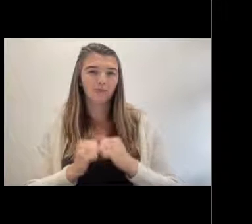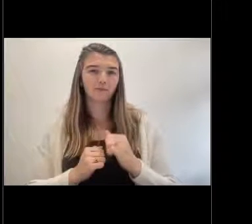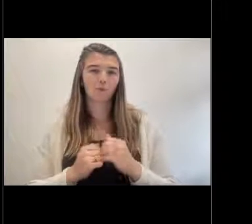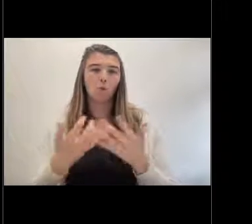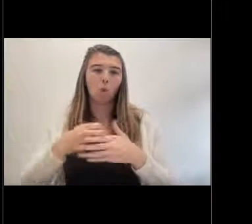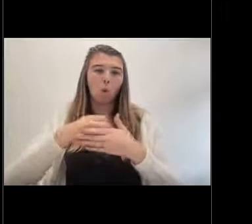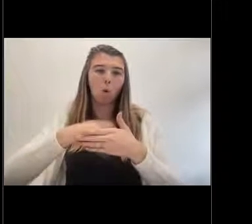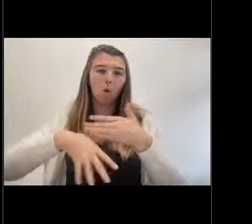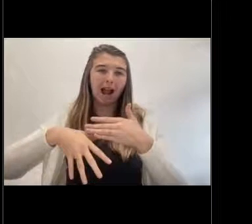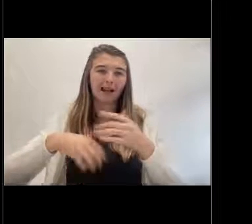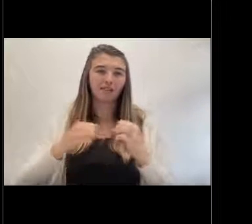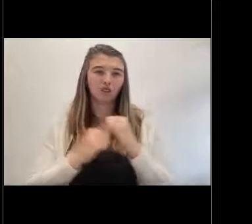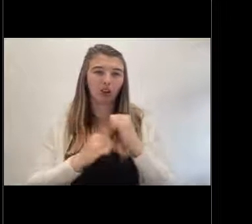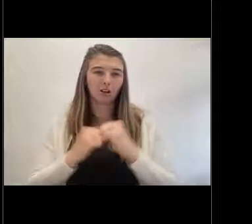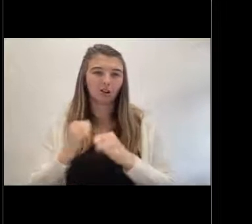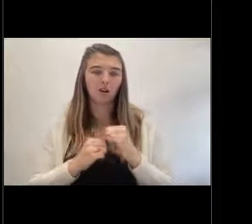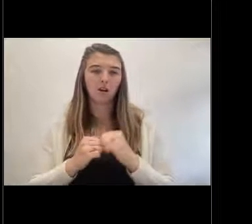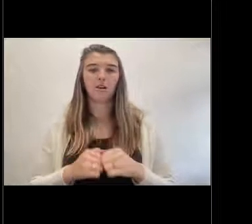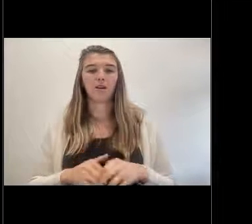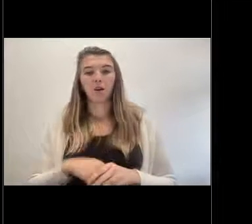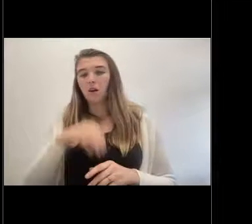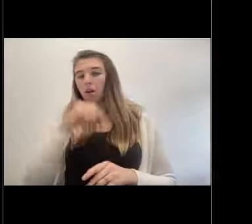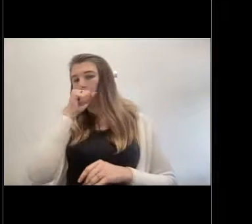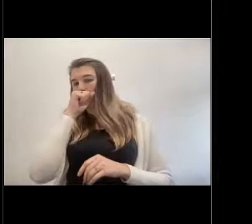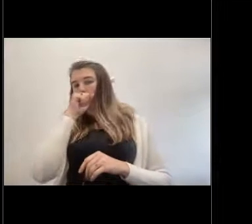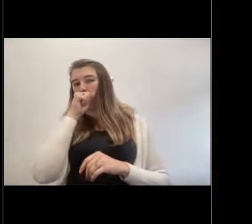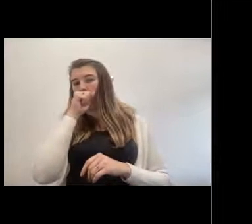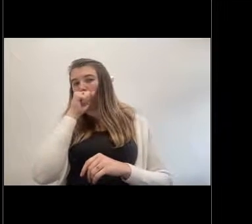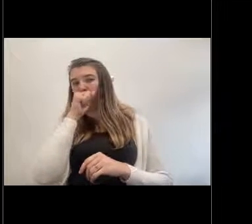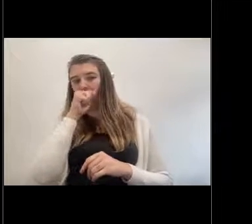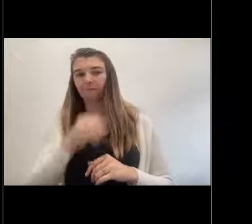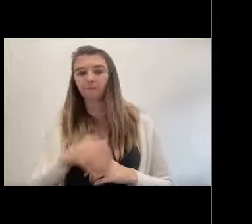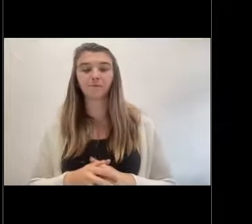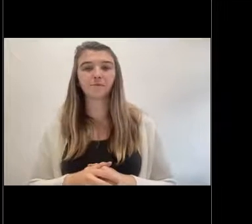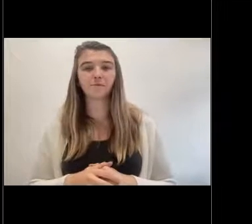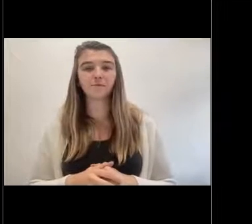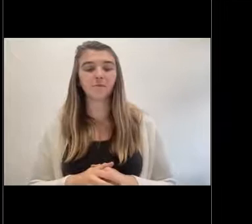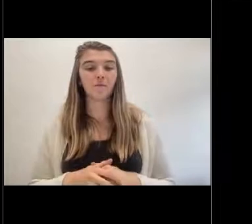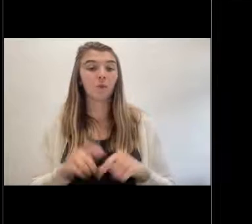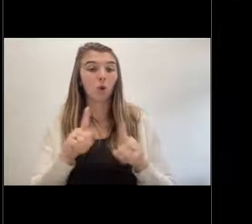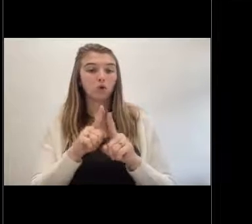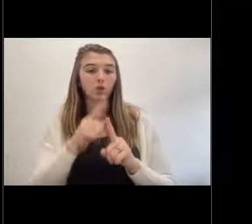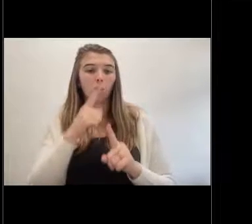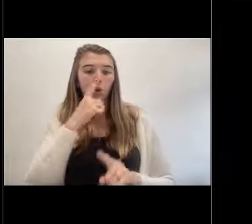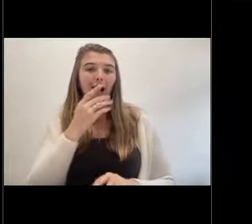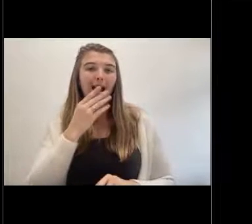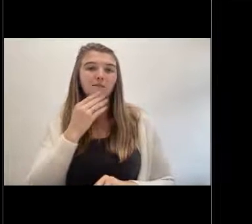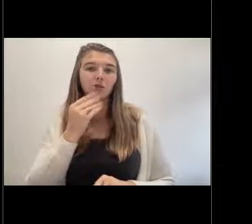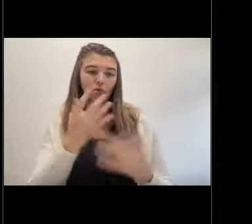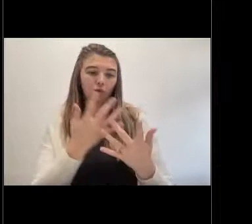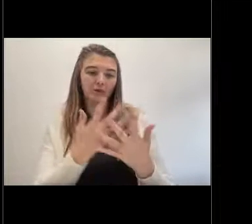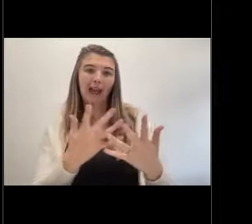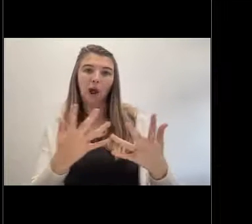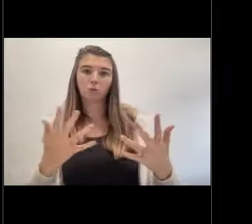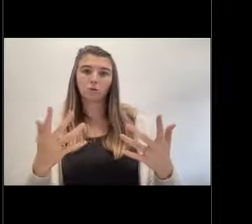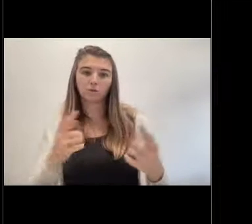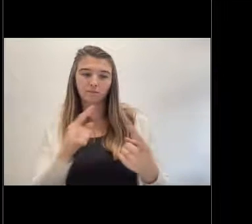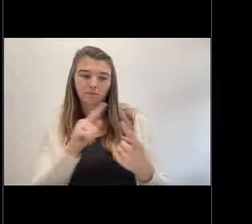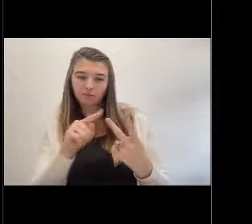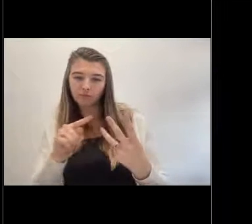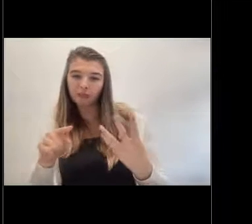use of micro FTIR, you can also have the size and the morphology of the plastic, and you can count them. For example, in there you can see